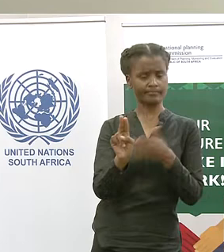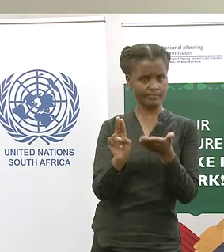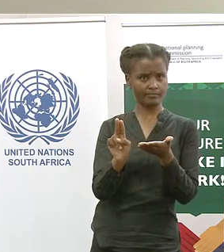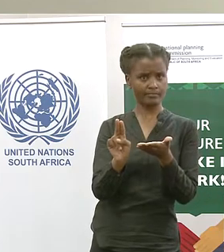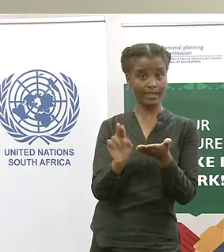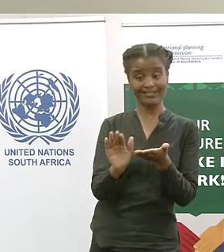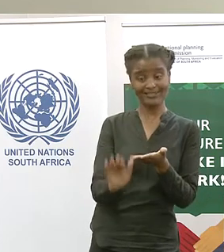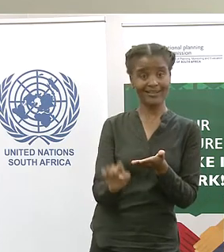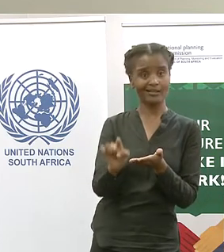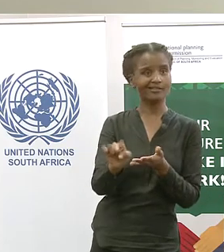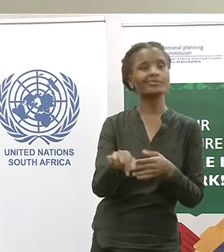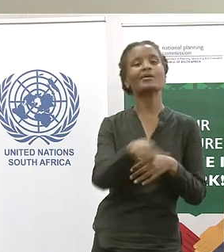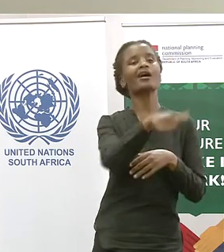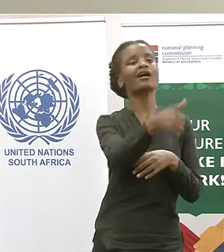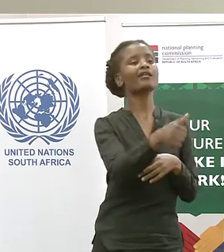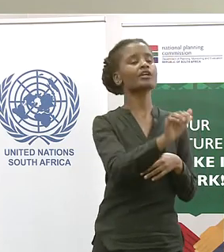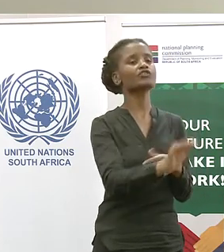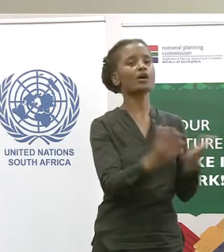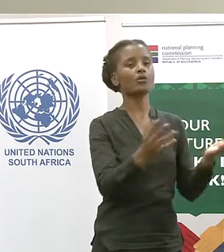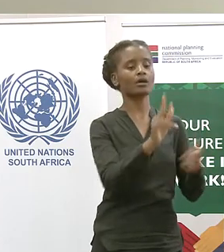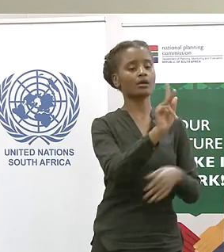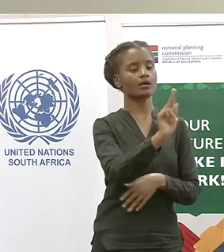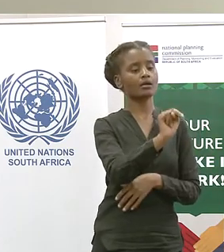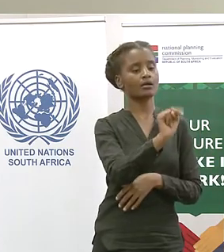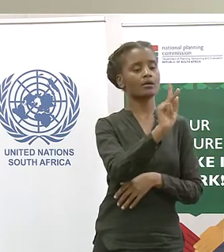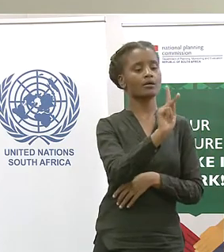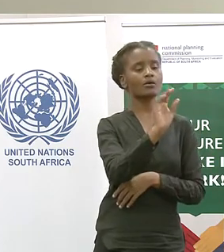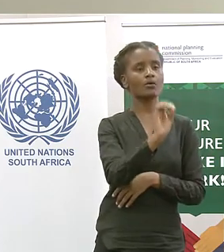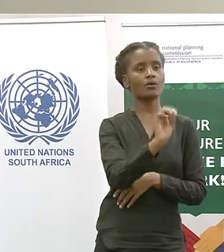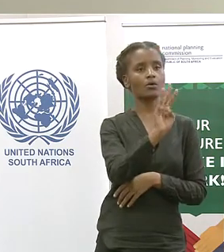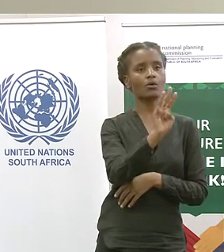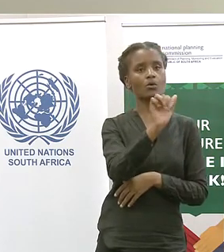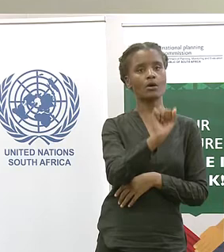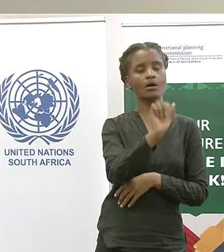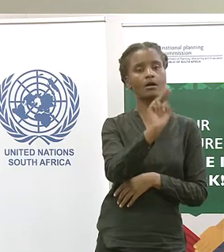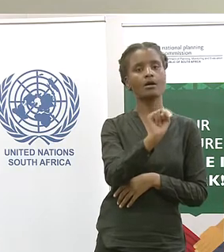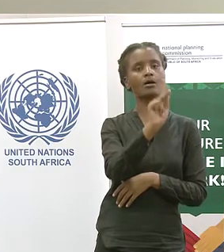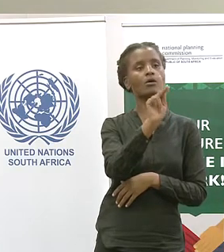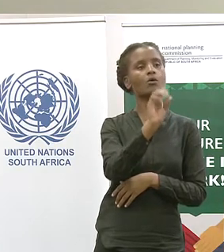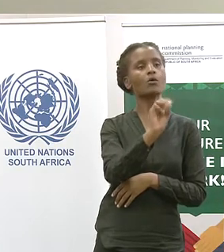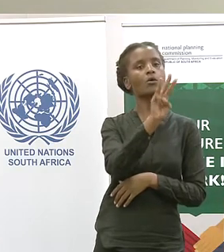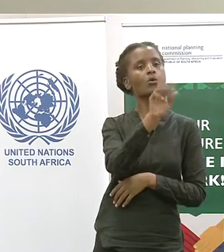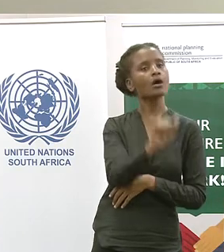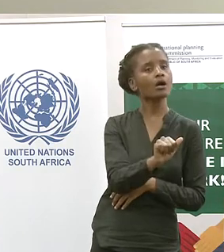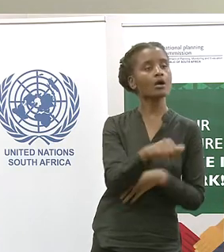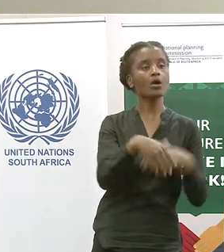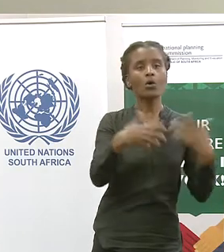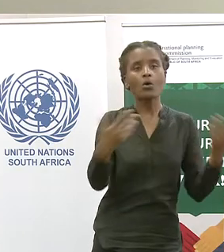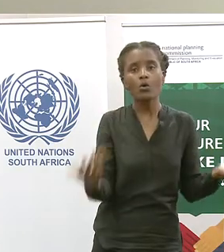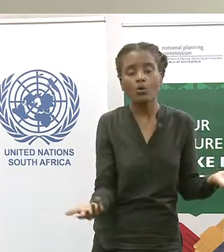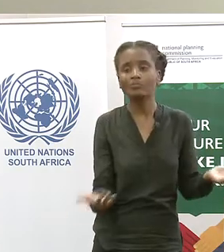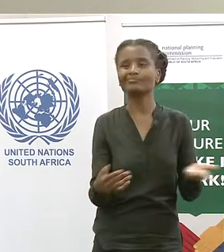for a child in Goangoa? What are the enablers for a child in